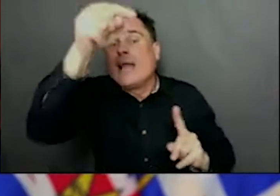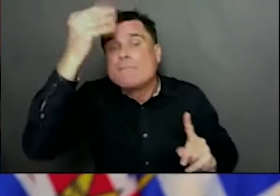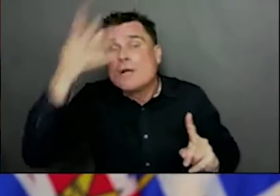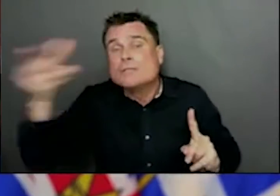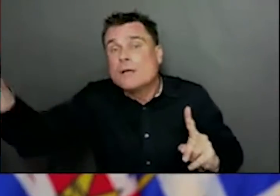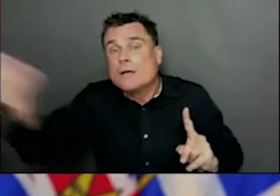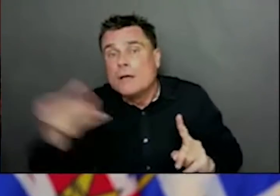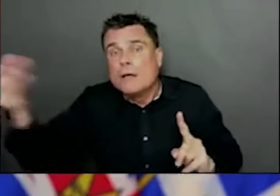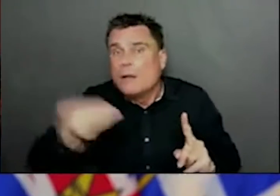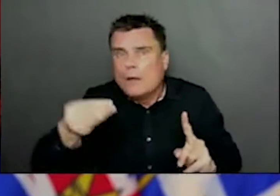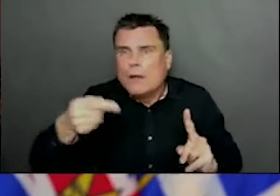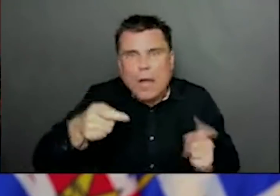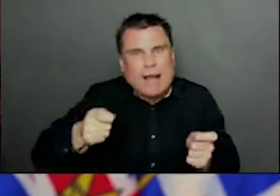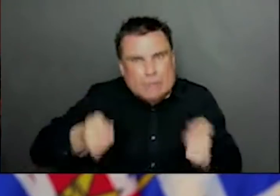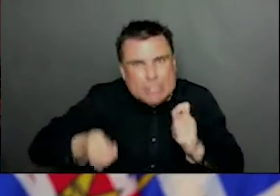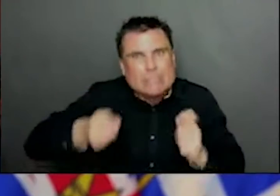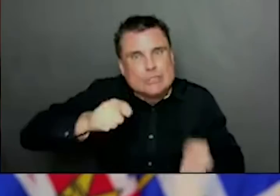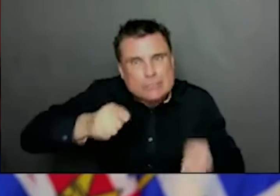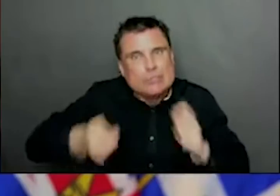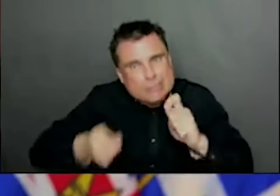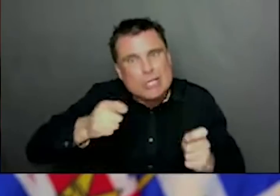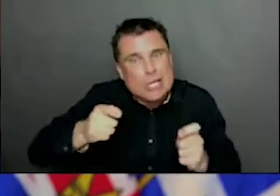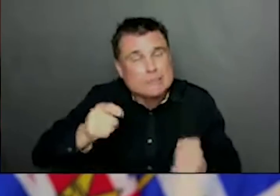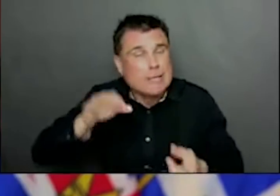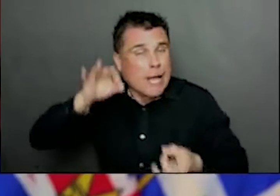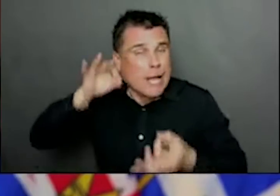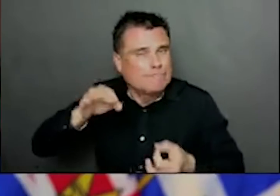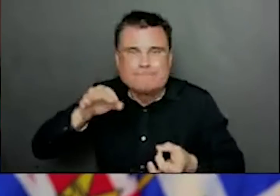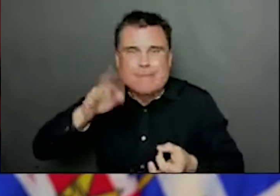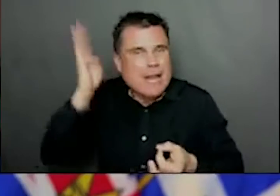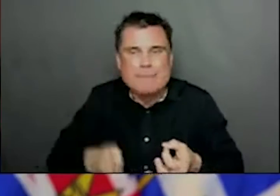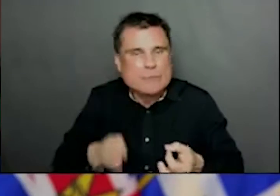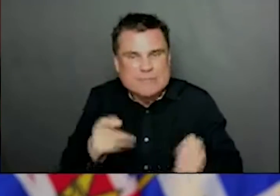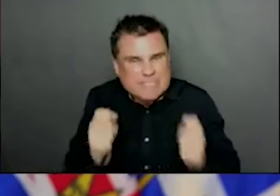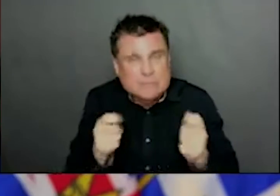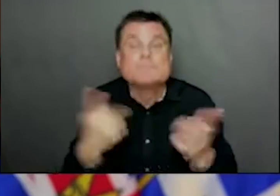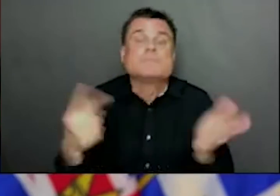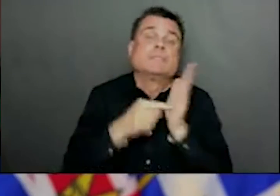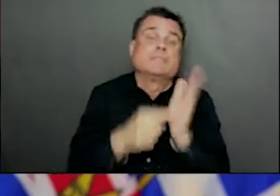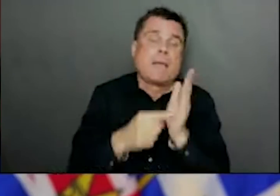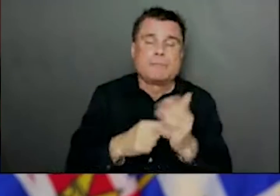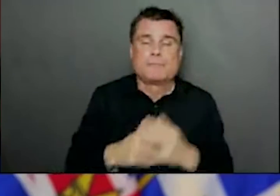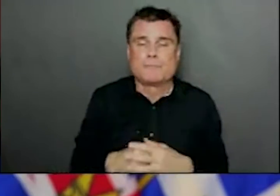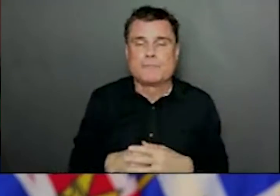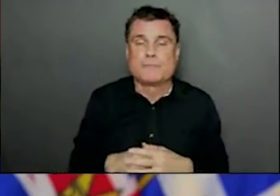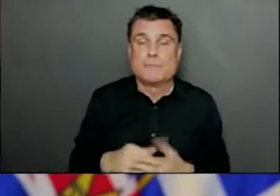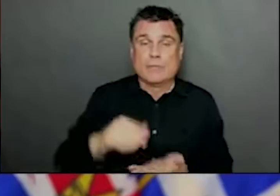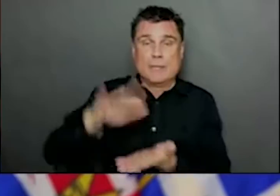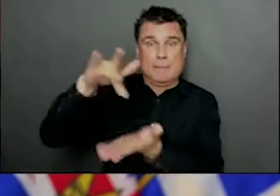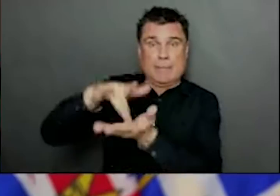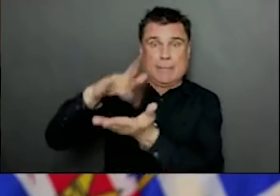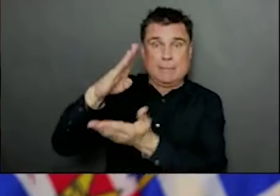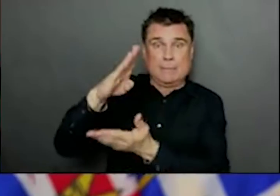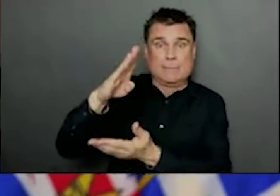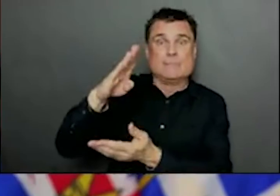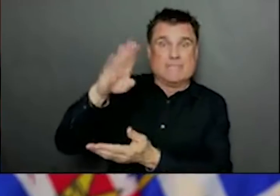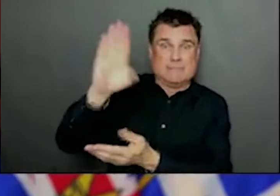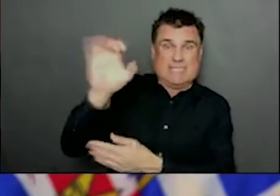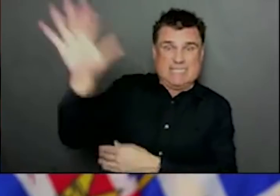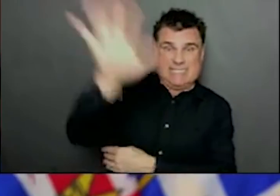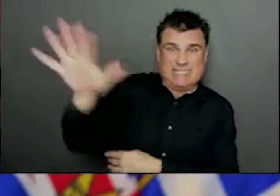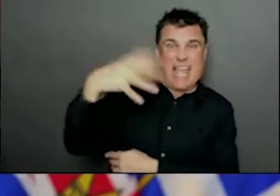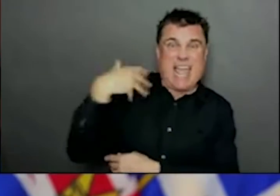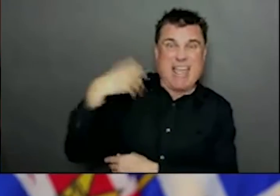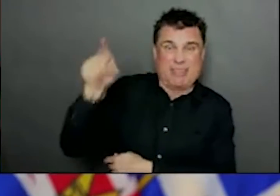verified. So, for example, if a case is reported in Interior Health today, and then we find out it actually is a person